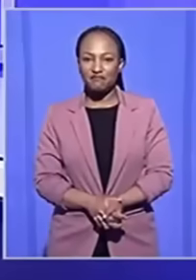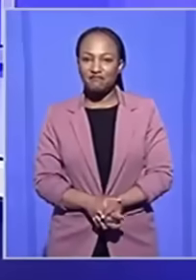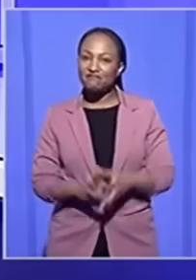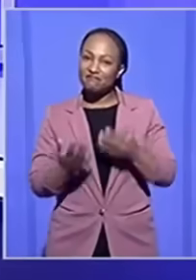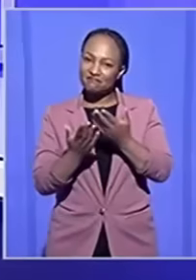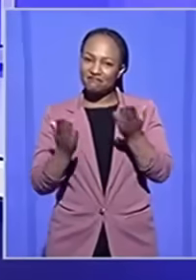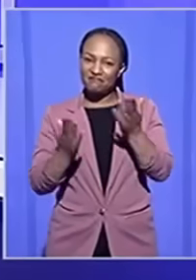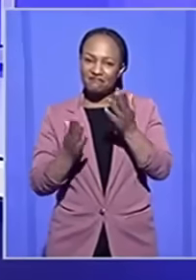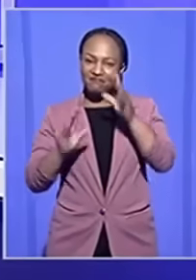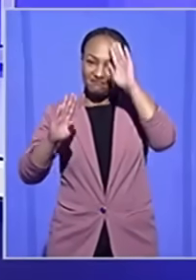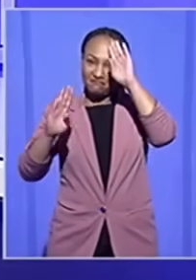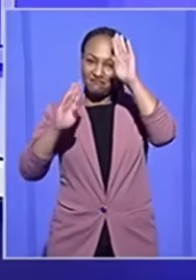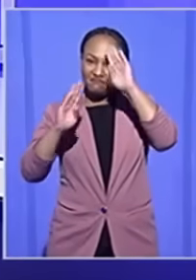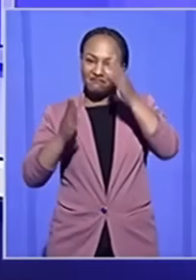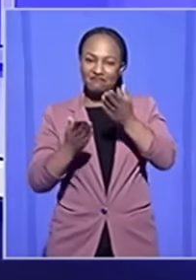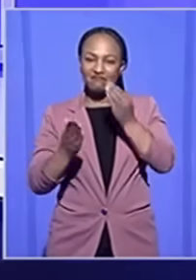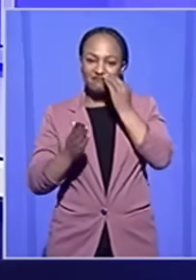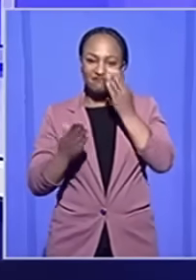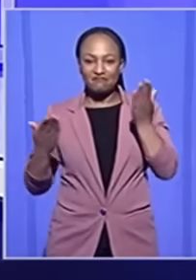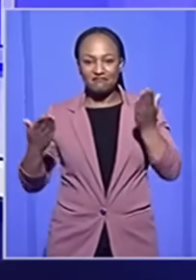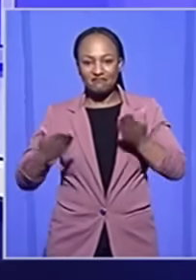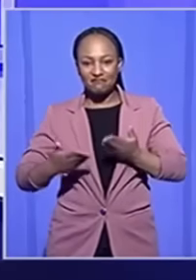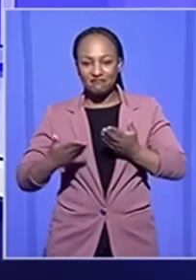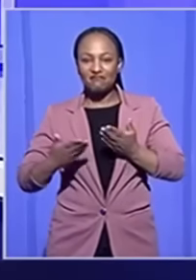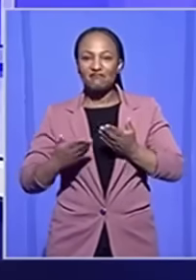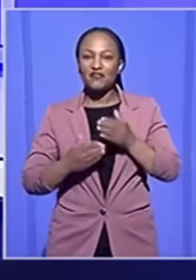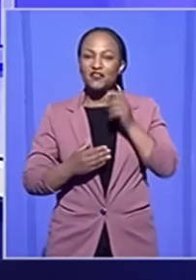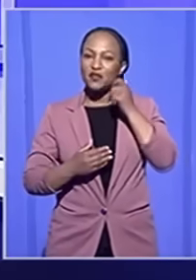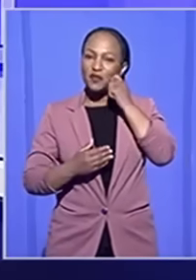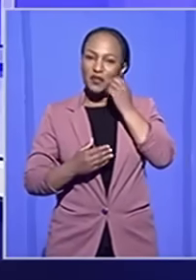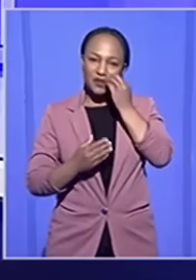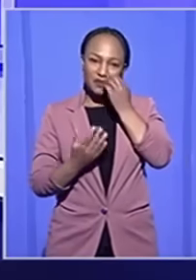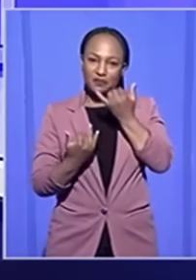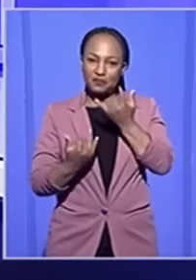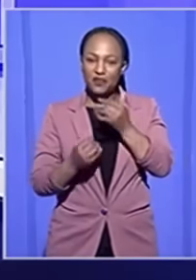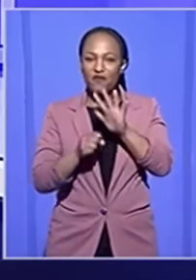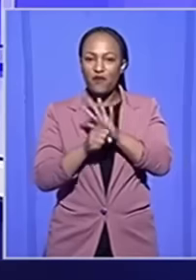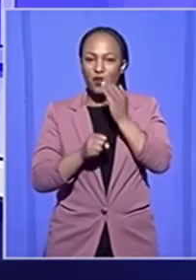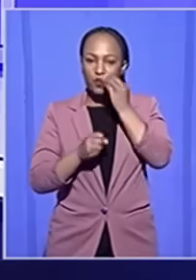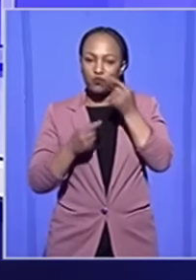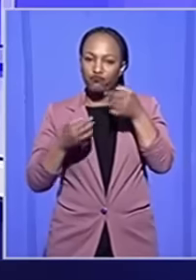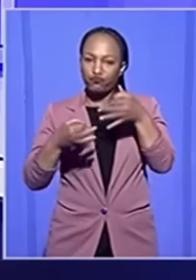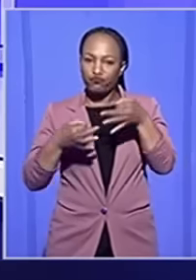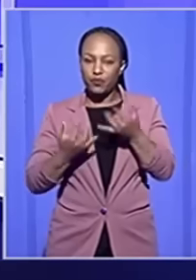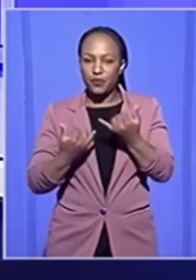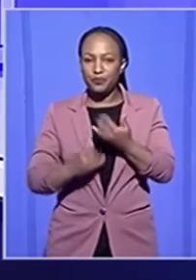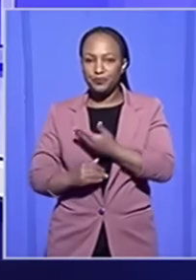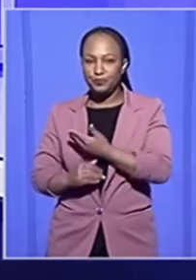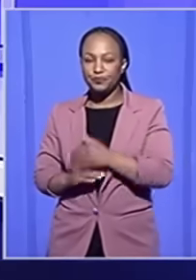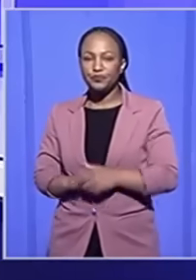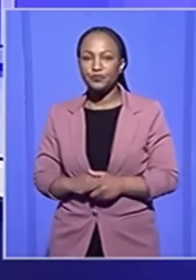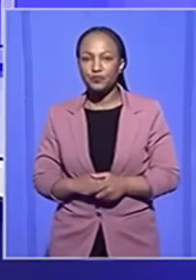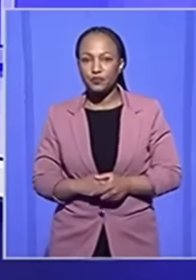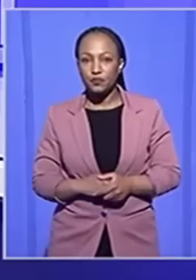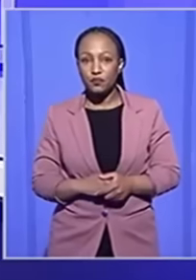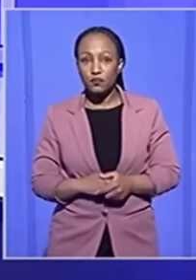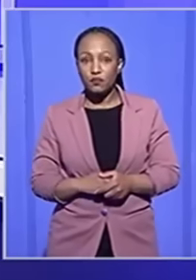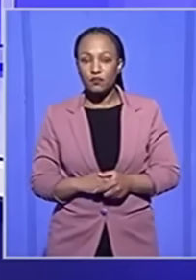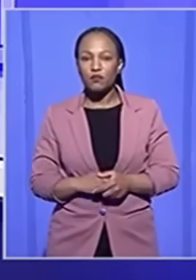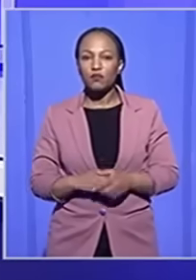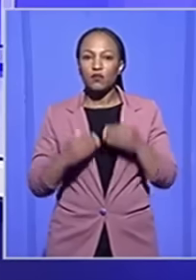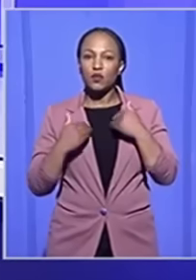Mothoetsho Madume wa amogetswe mo kgasong ya rona ya dikgang tsa Setswana. Tla re diale. Re di simolola ka tse re